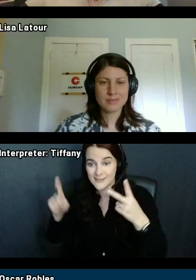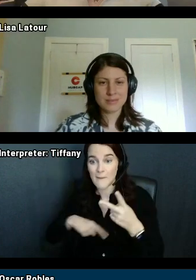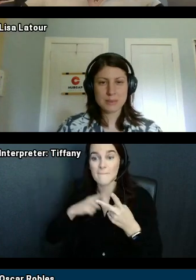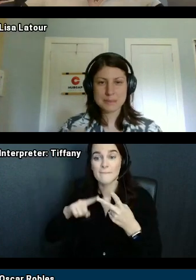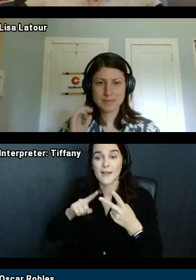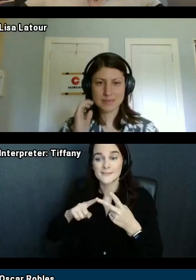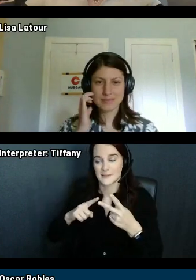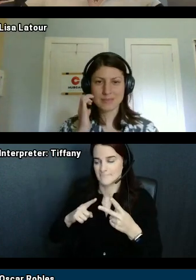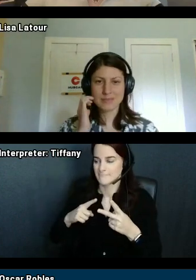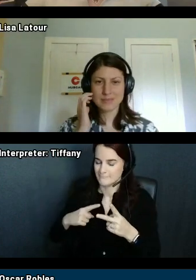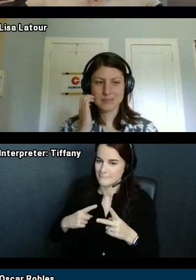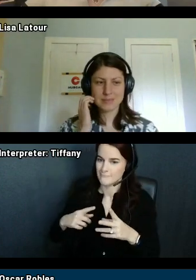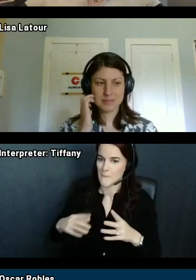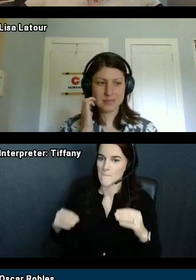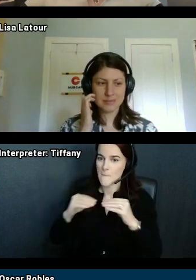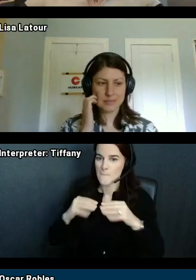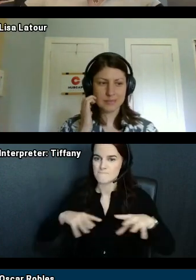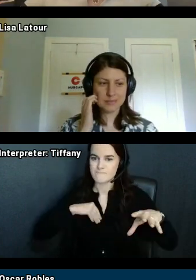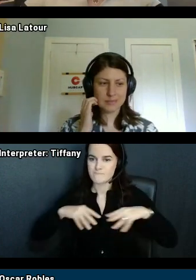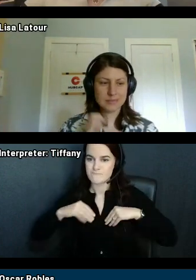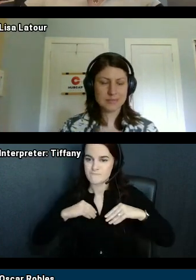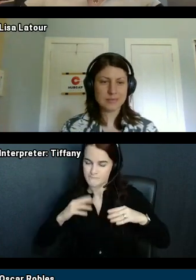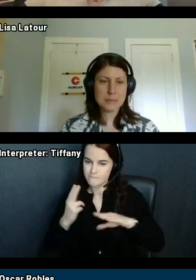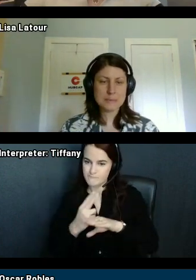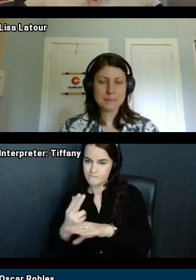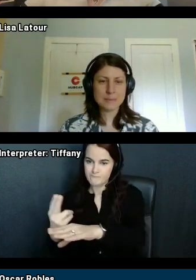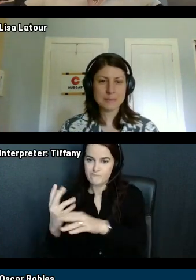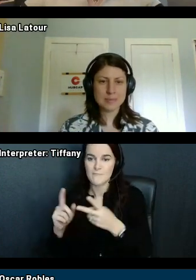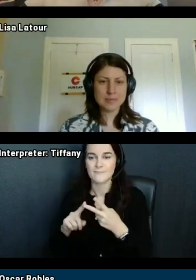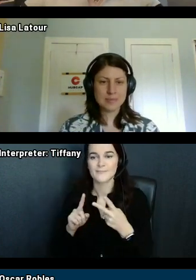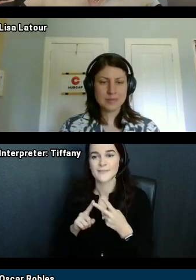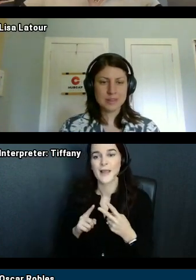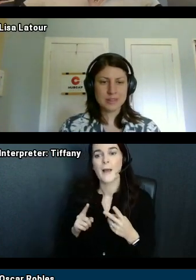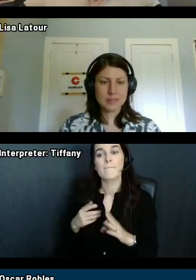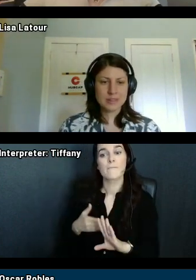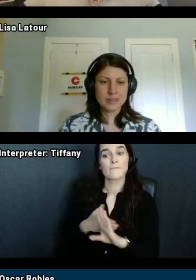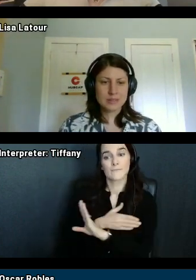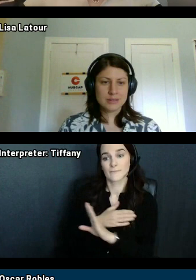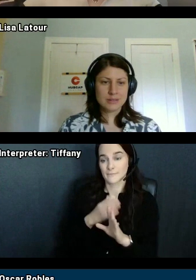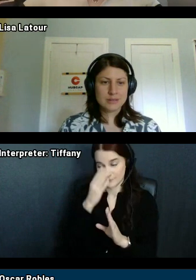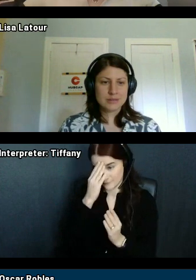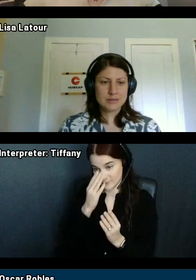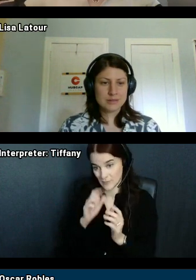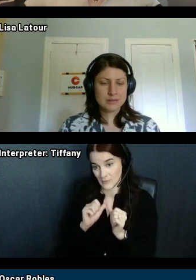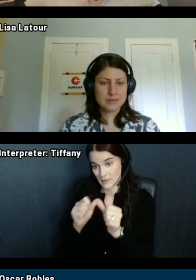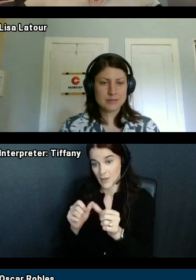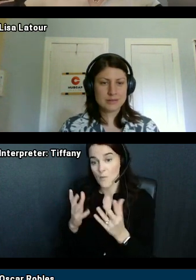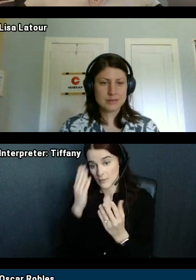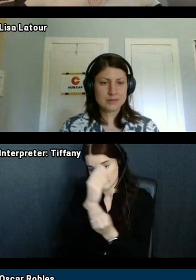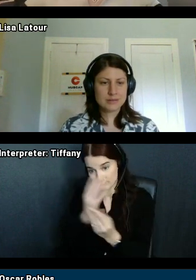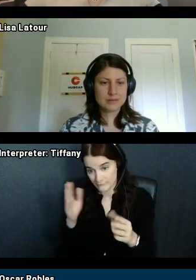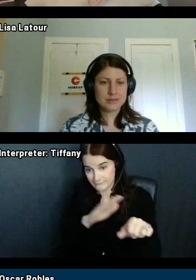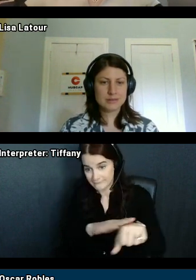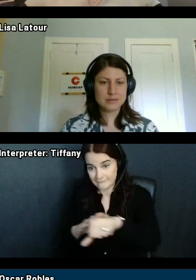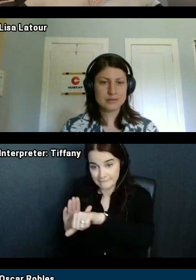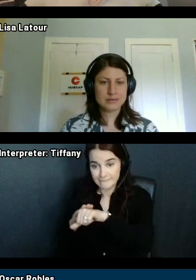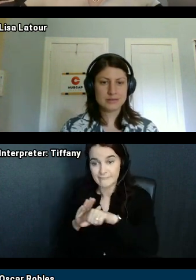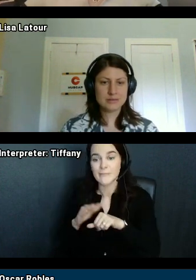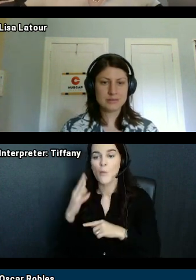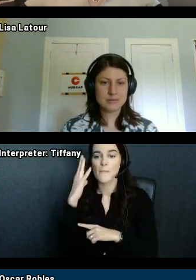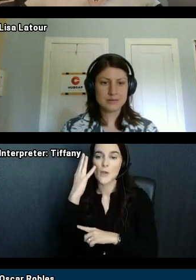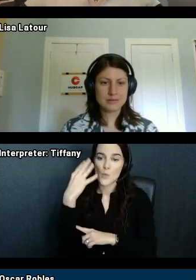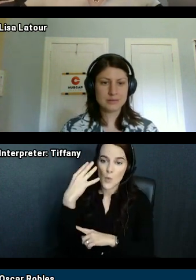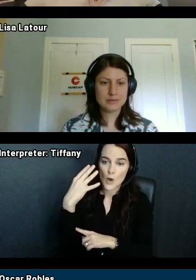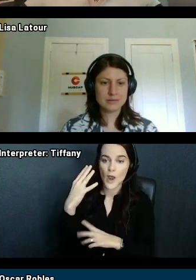in deep, I just want to give you guys a quick heads up. The session is being recorded, and we will be sending that out to all registrants